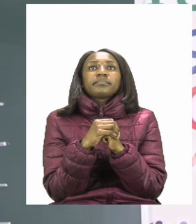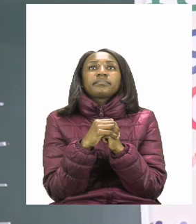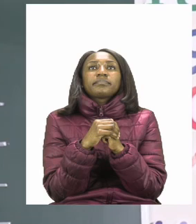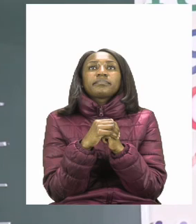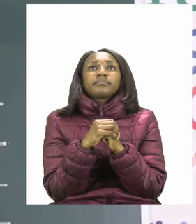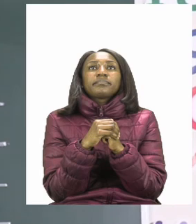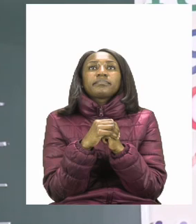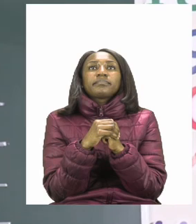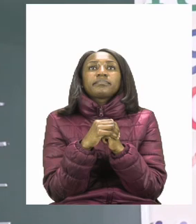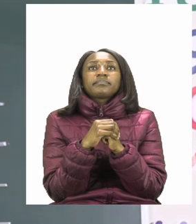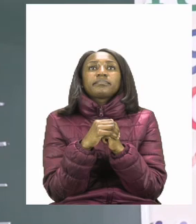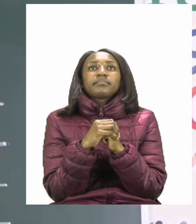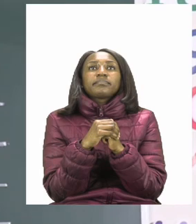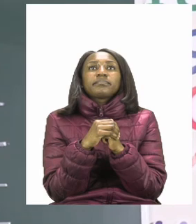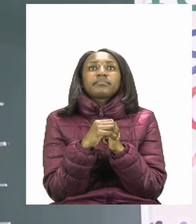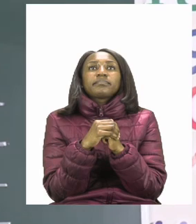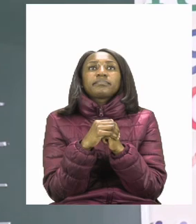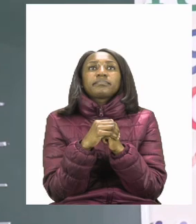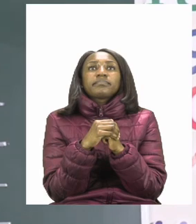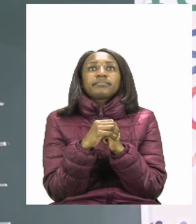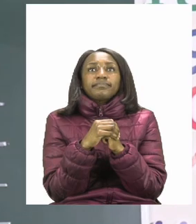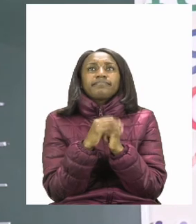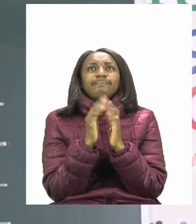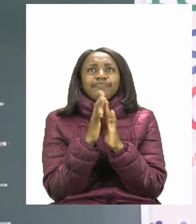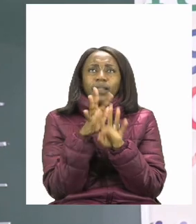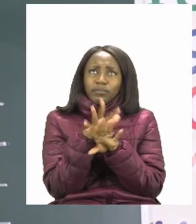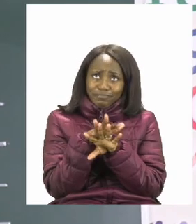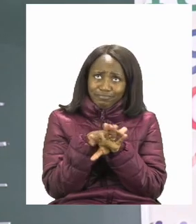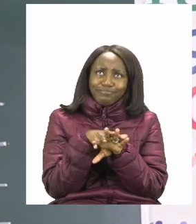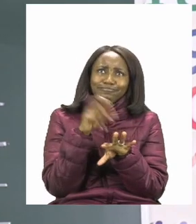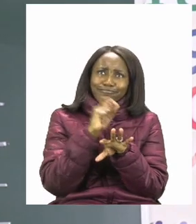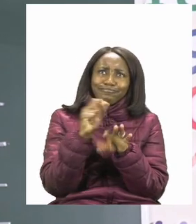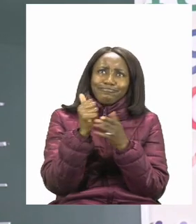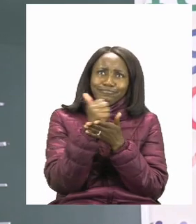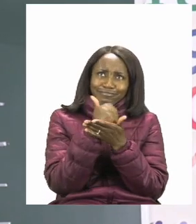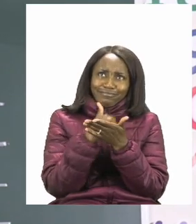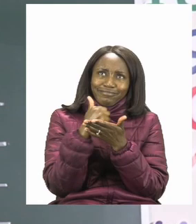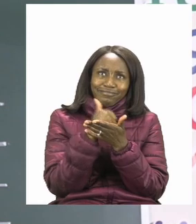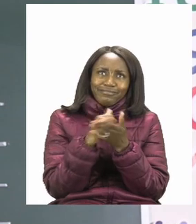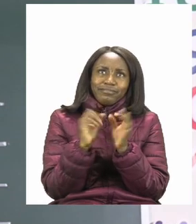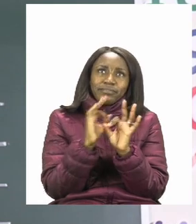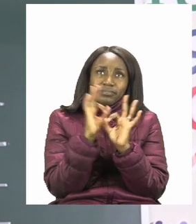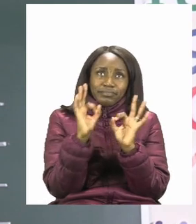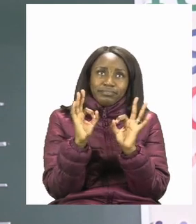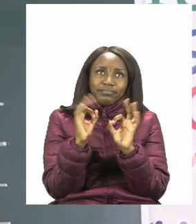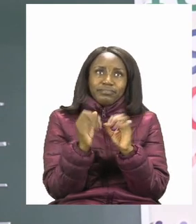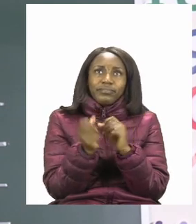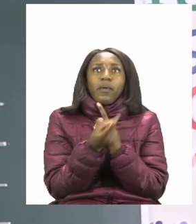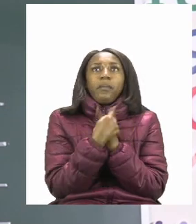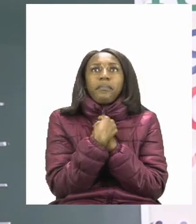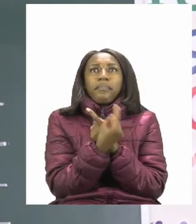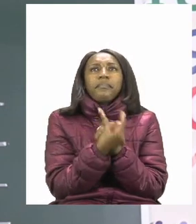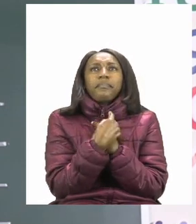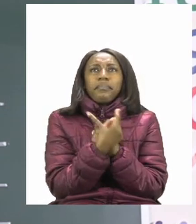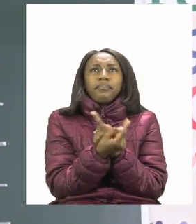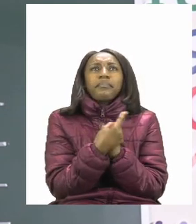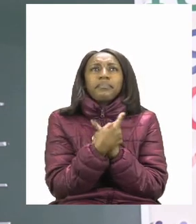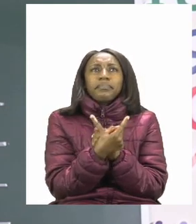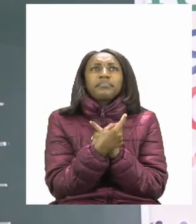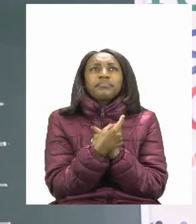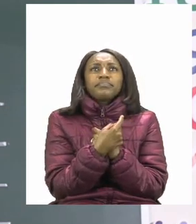look even neater by taking your time. So we now have teddy bear, and then the next word